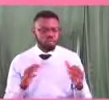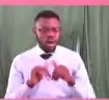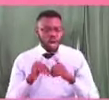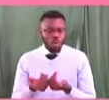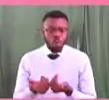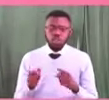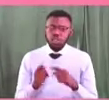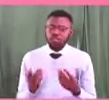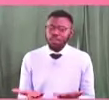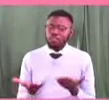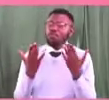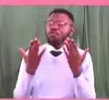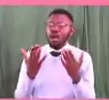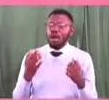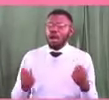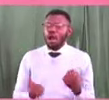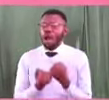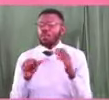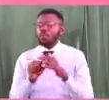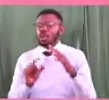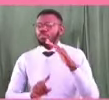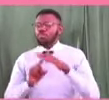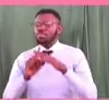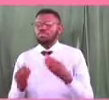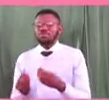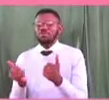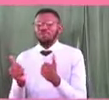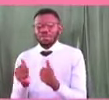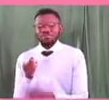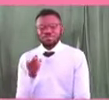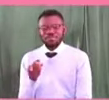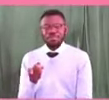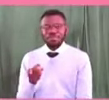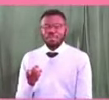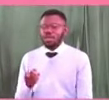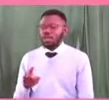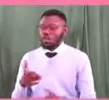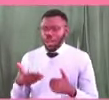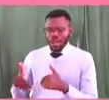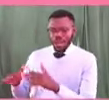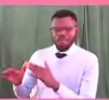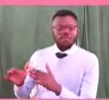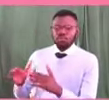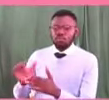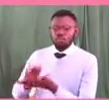shock responsiveness in order to leave no one behind?